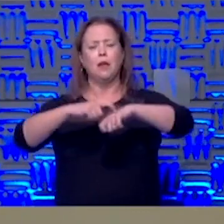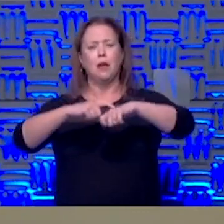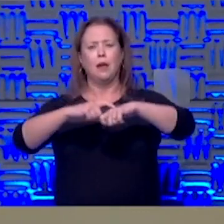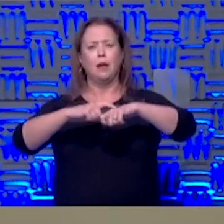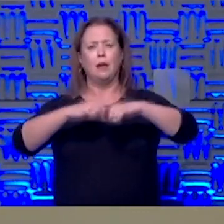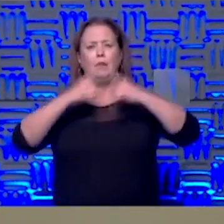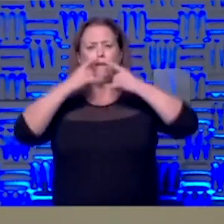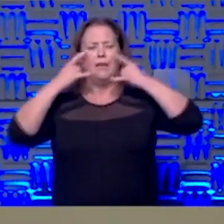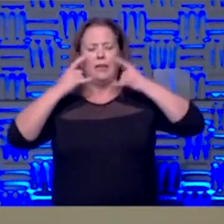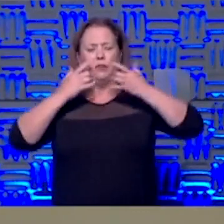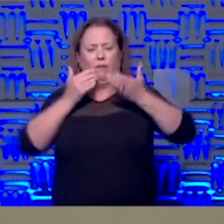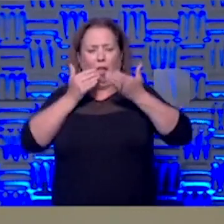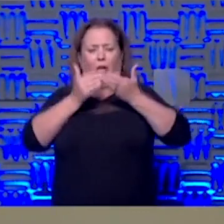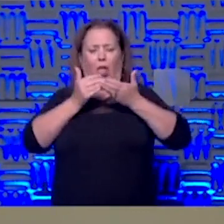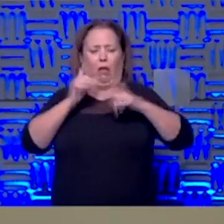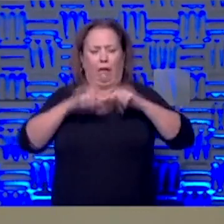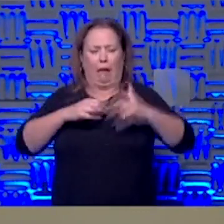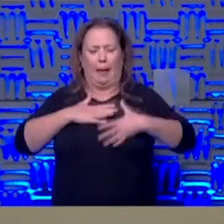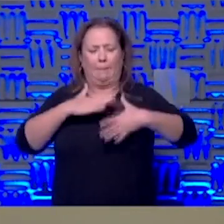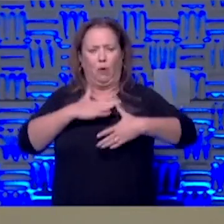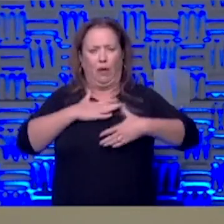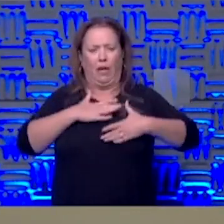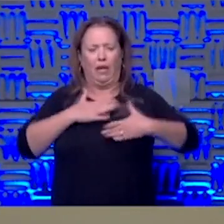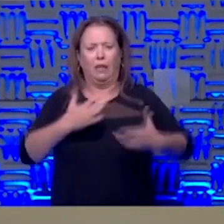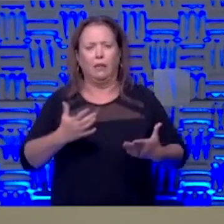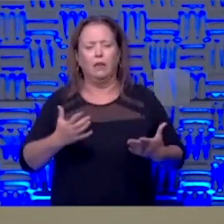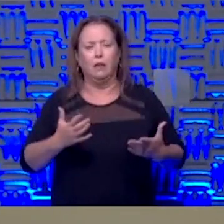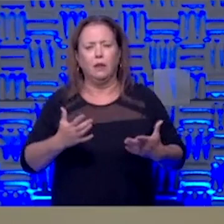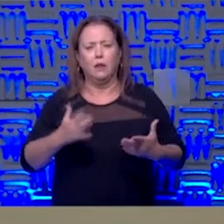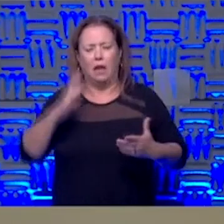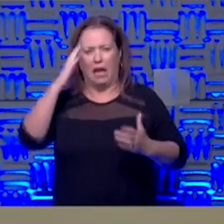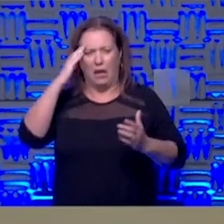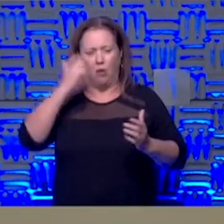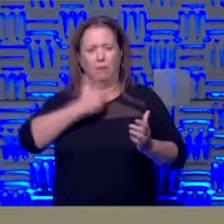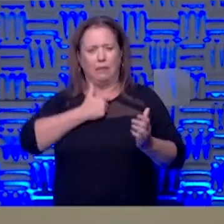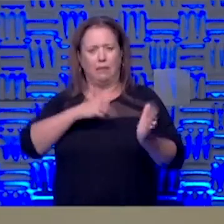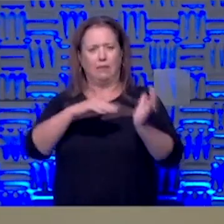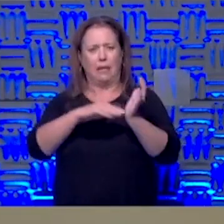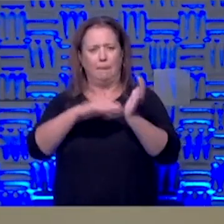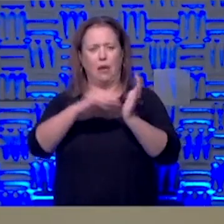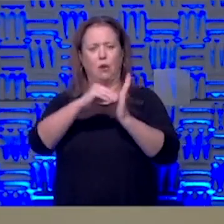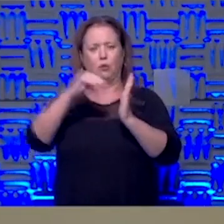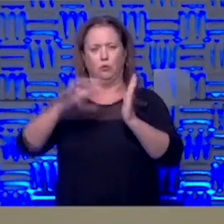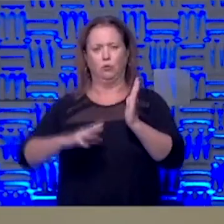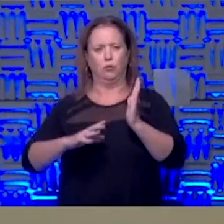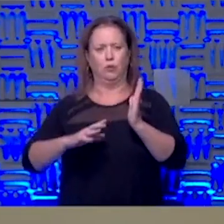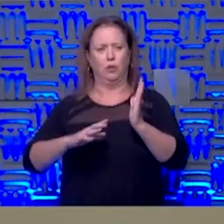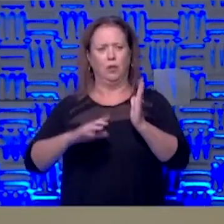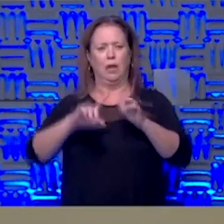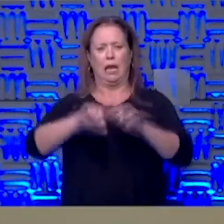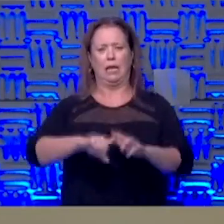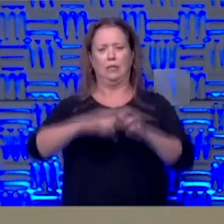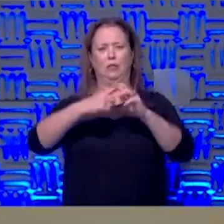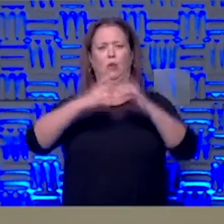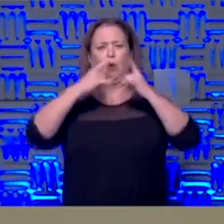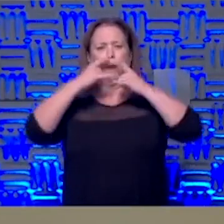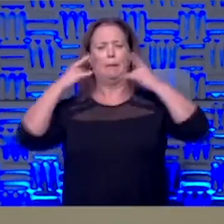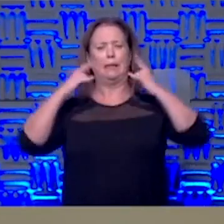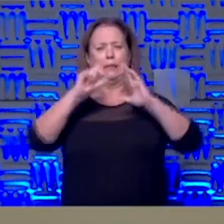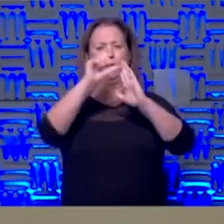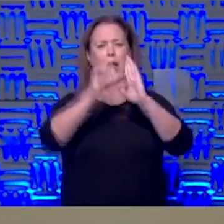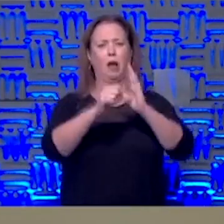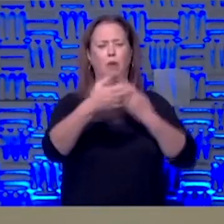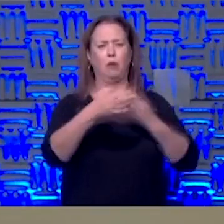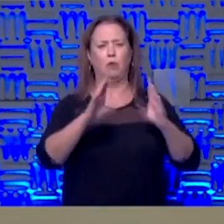feels claustrophobic. I mean, even when I was a medical student that I had to start wearing a mask in the operating room on